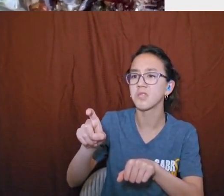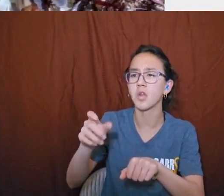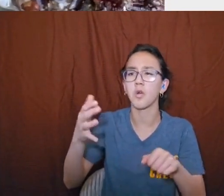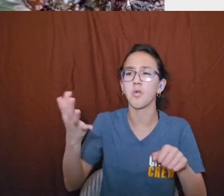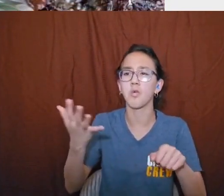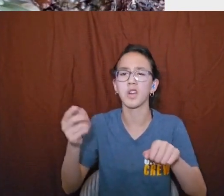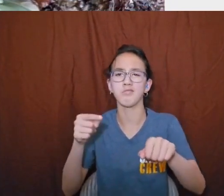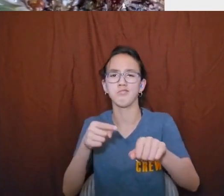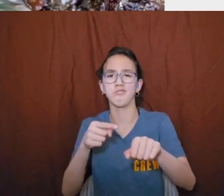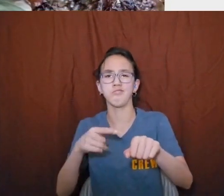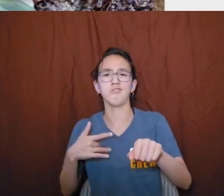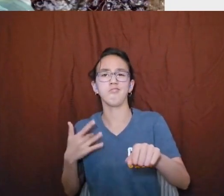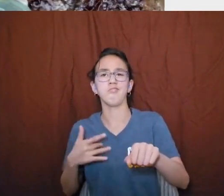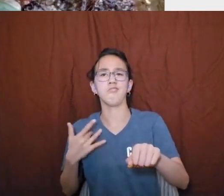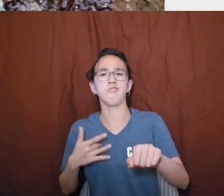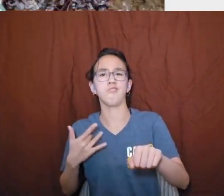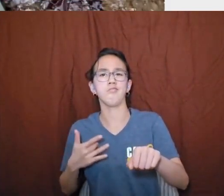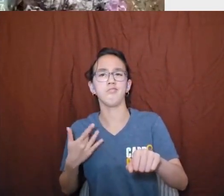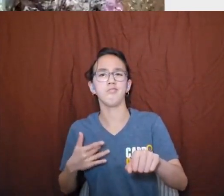What does it feel like?